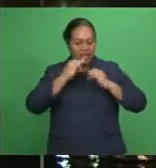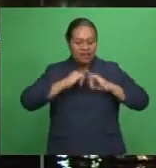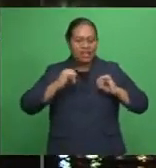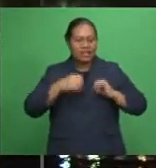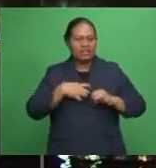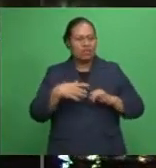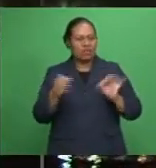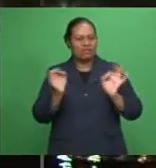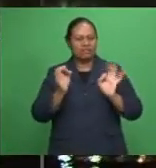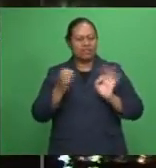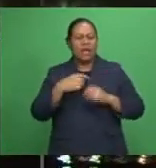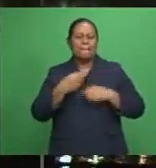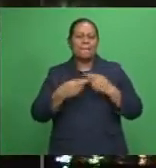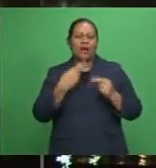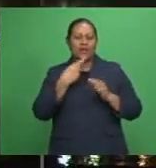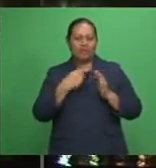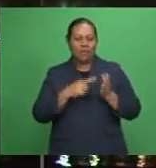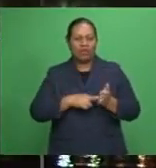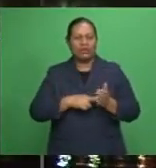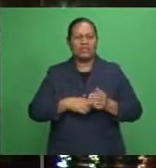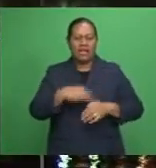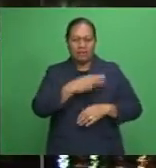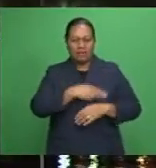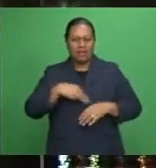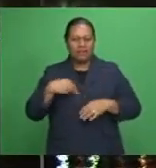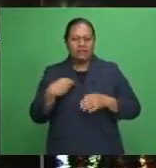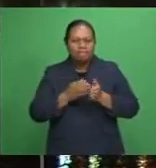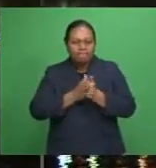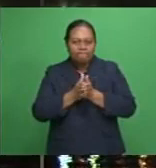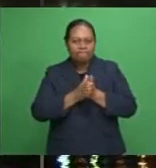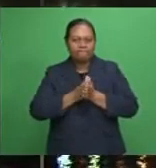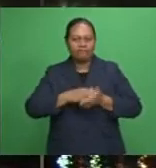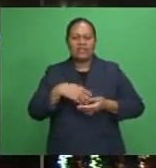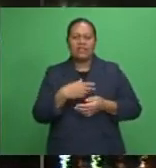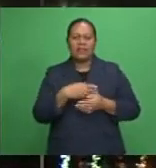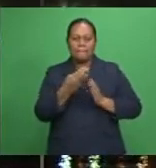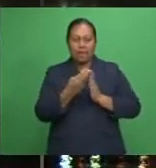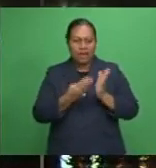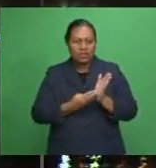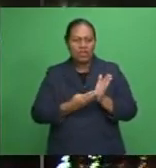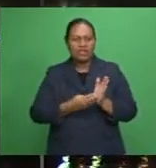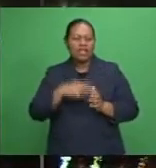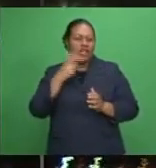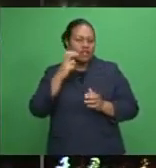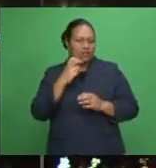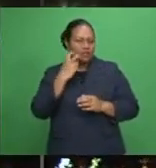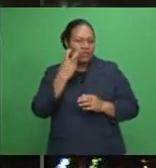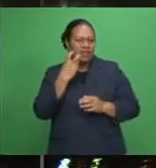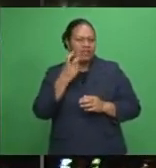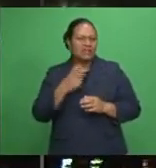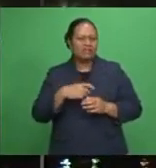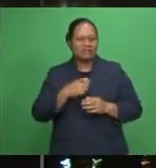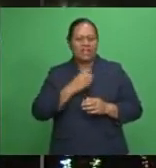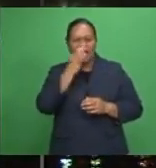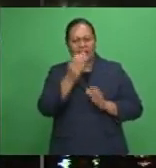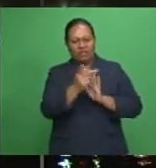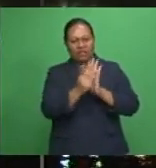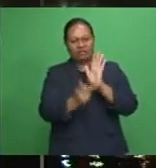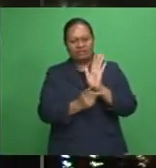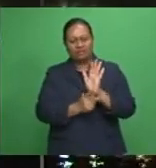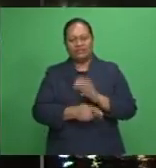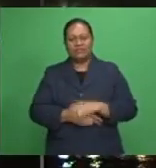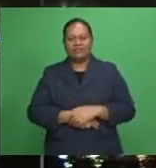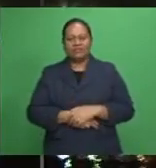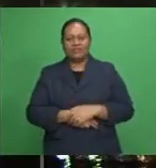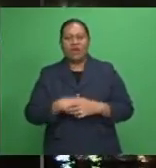of alleged sexual abuse. Ministries anticipate budget cuts. And tourism industry asks for relief policies. Now for